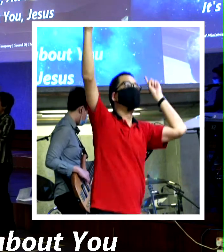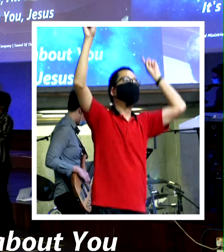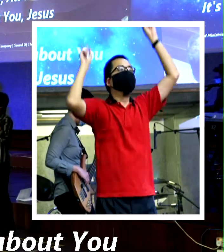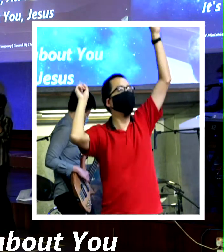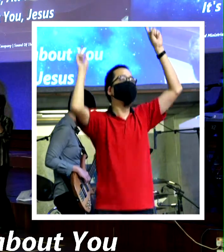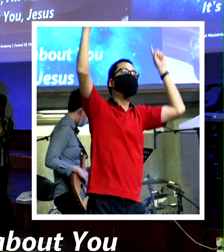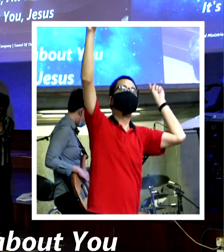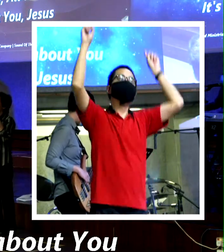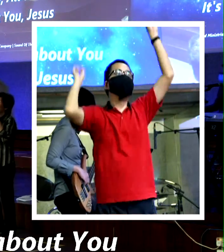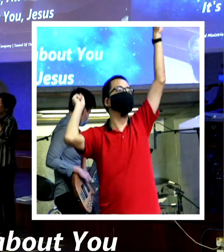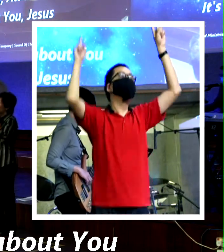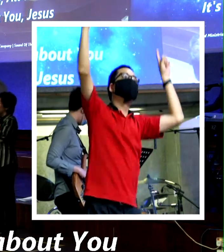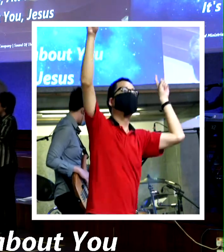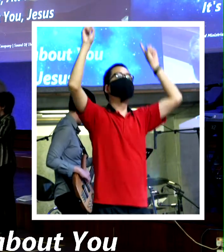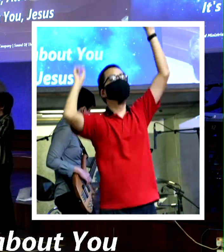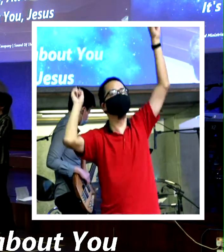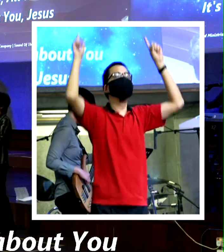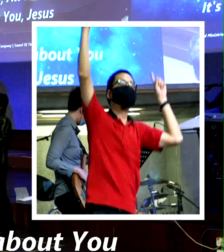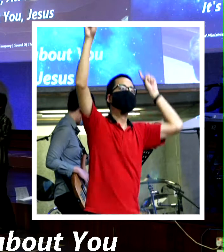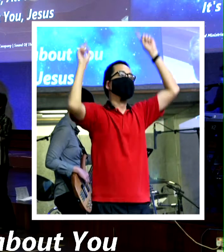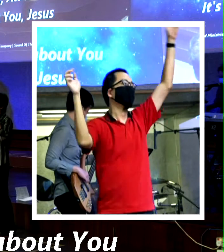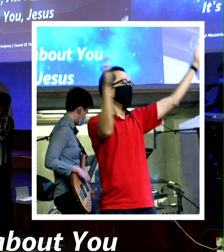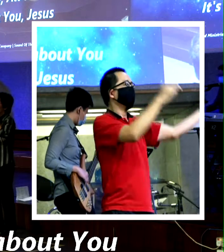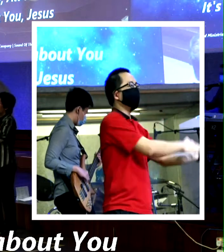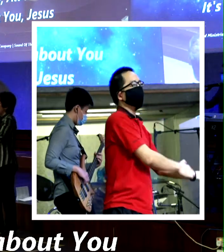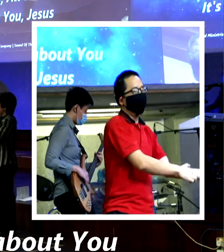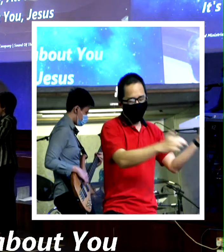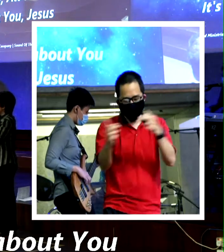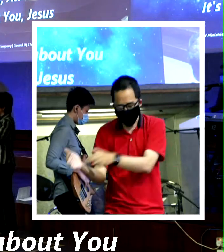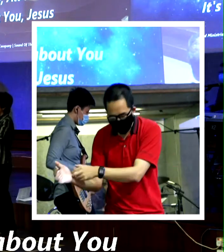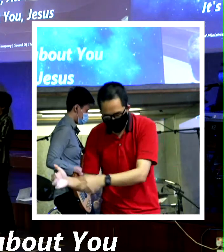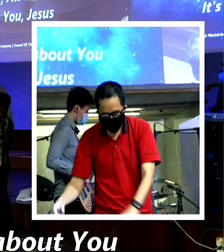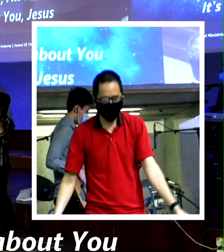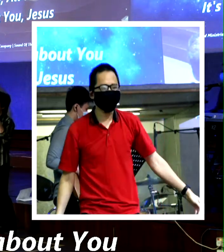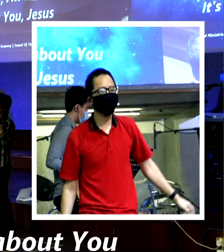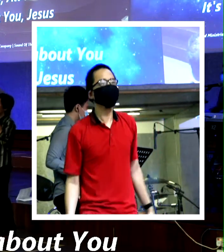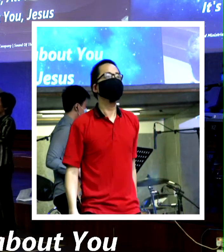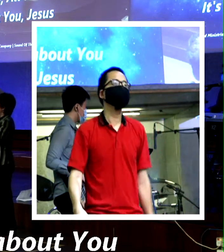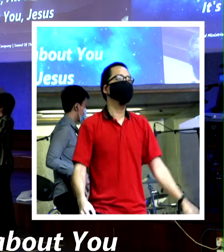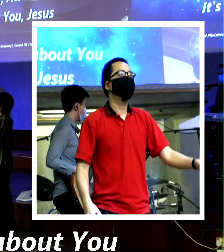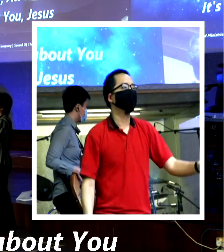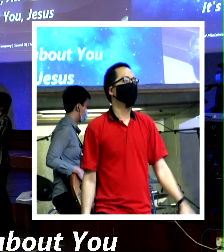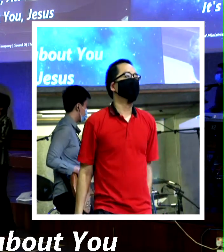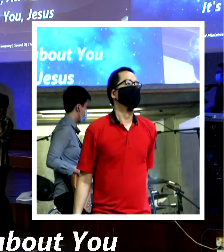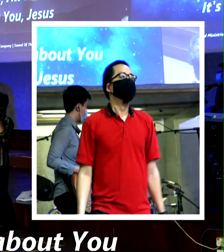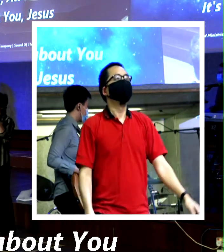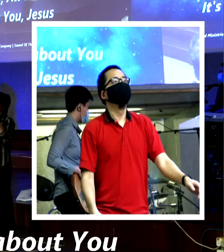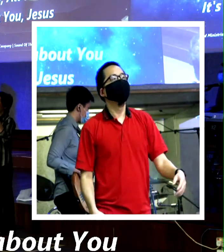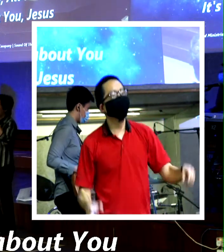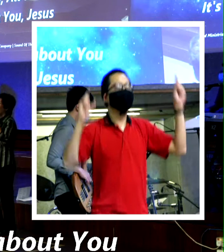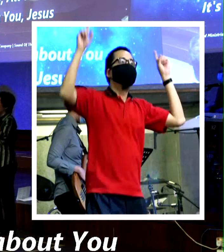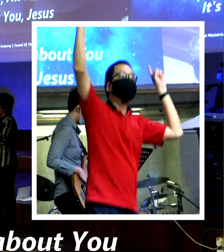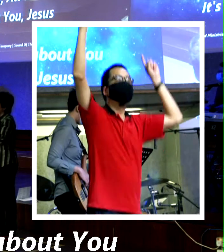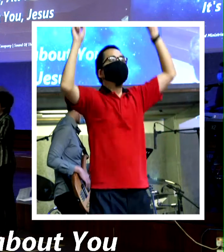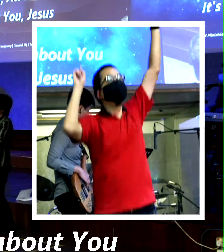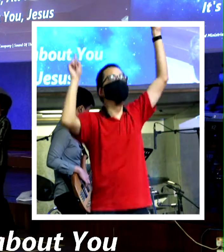It's all about you. Let's sing it one more time. Jesus, it's all about you, Lord. It's all